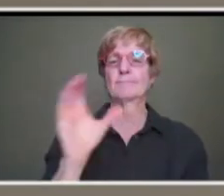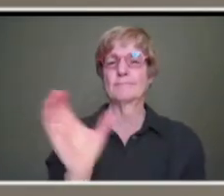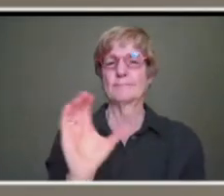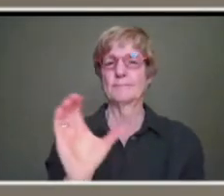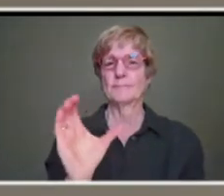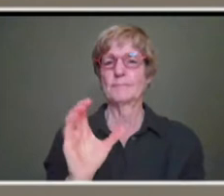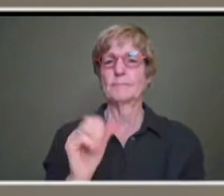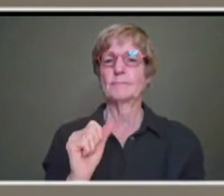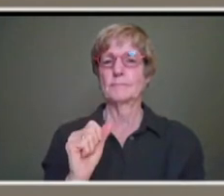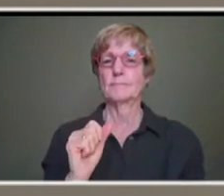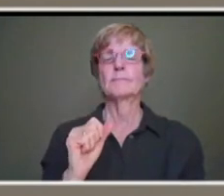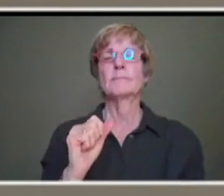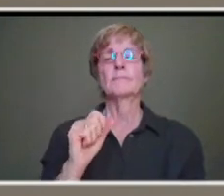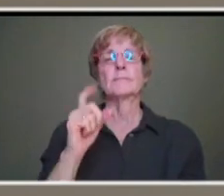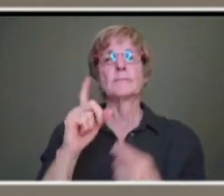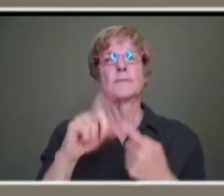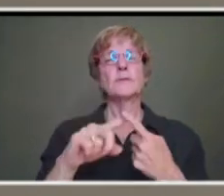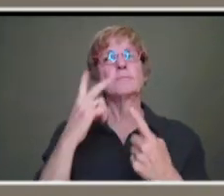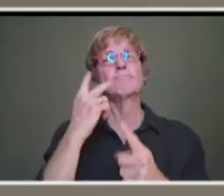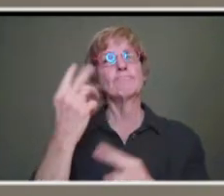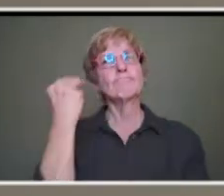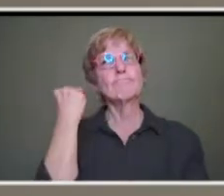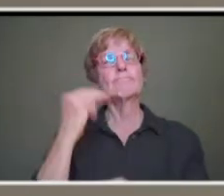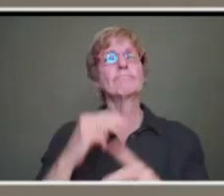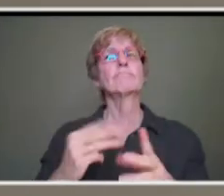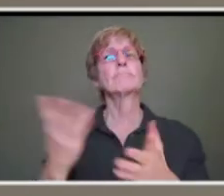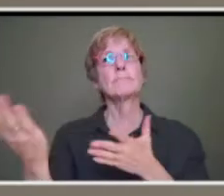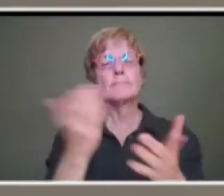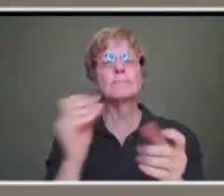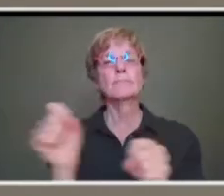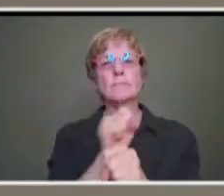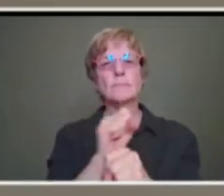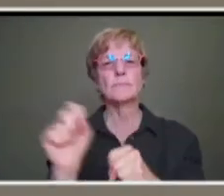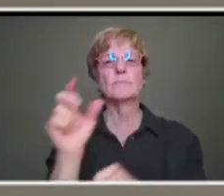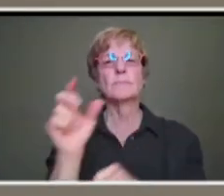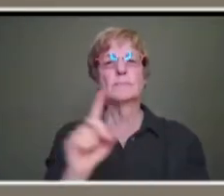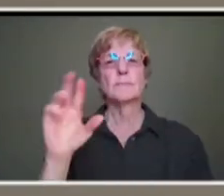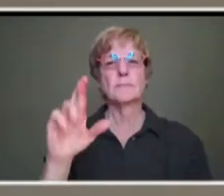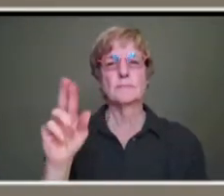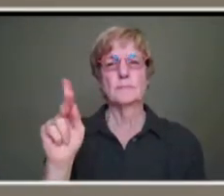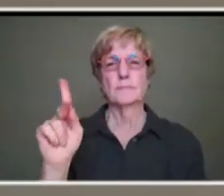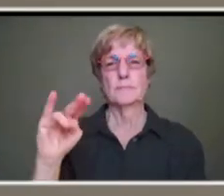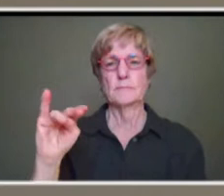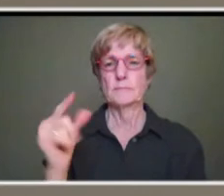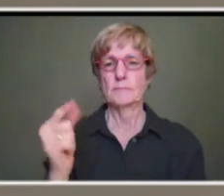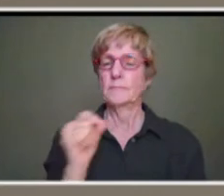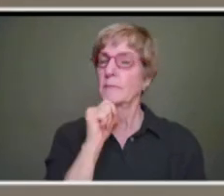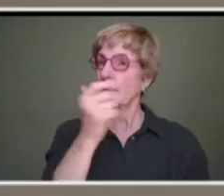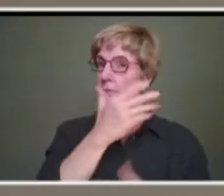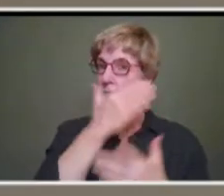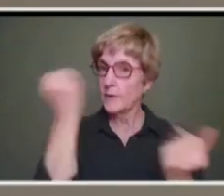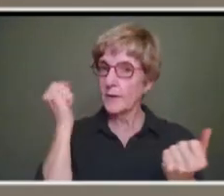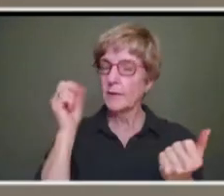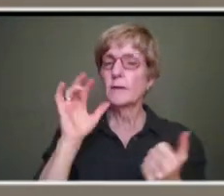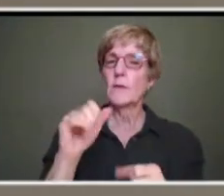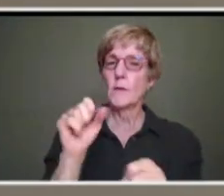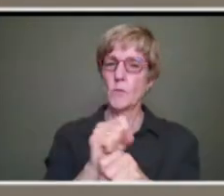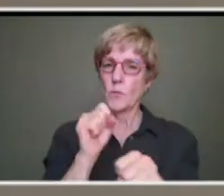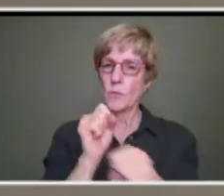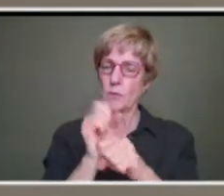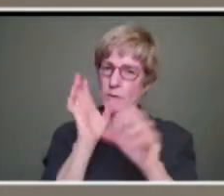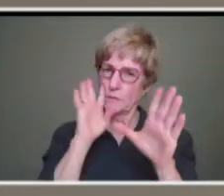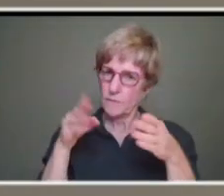the remembrance of the service and the work of Dr King not forgetting that that work was focused